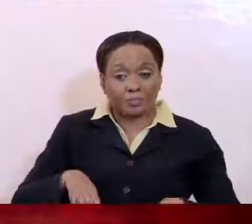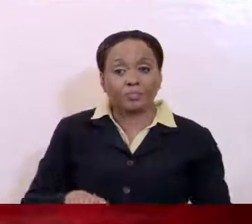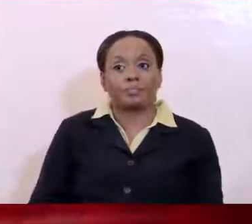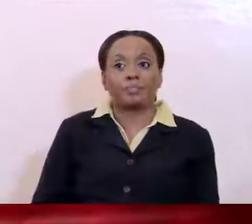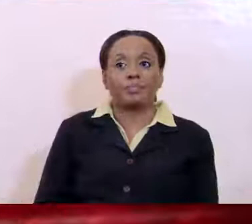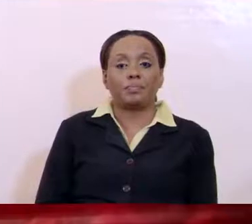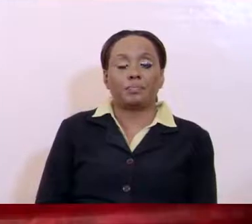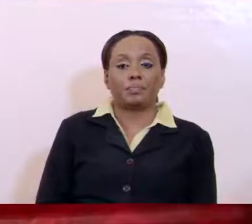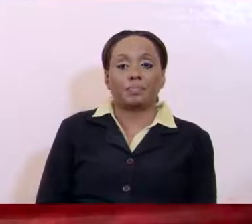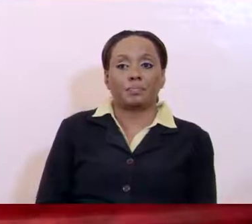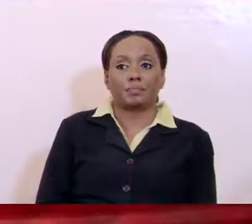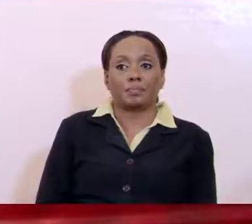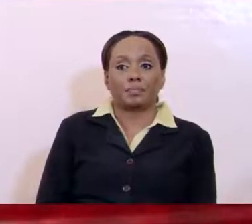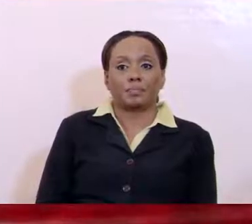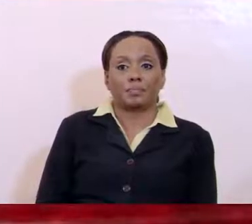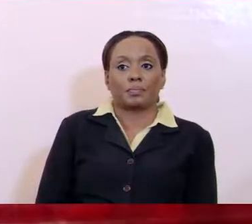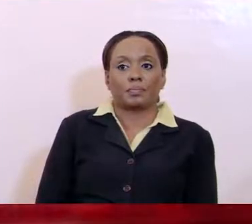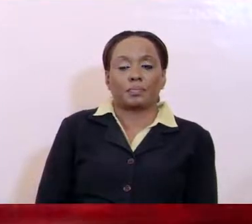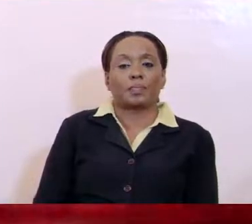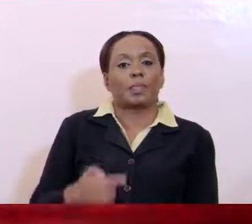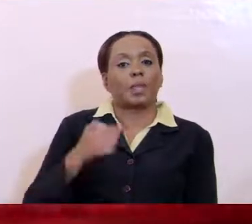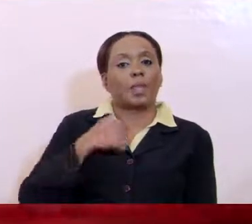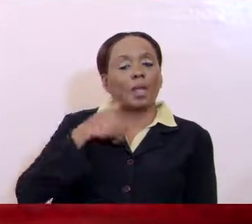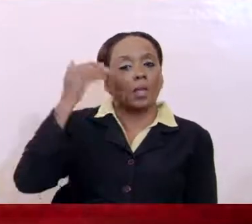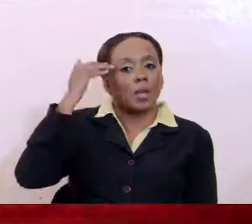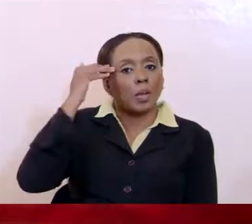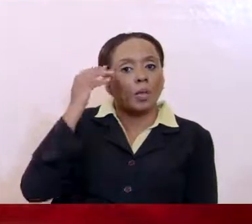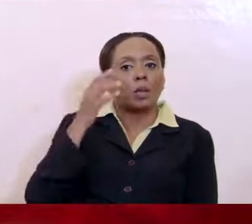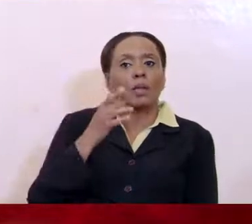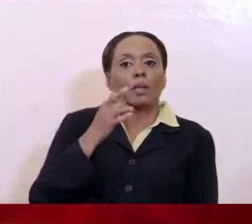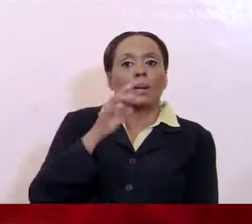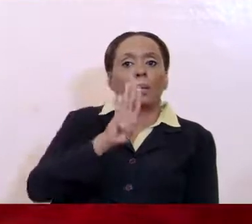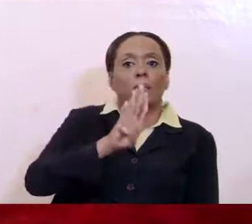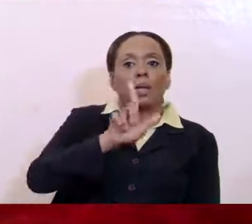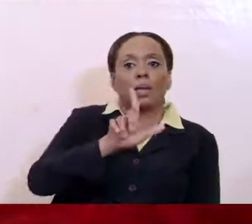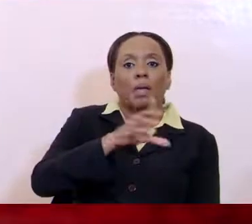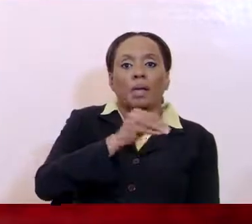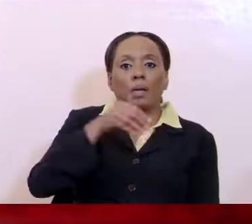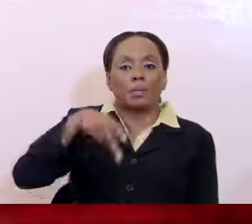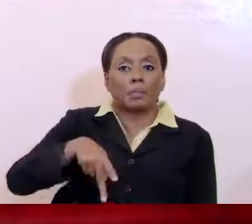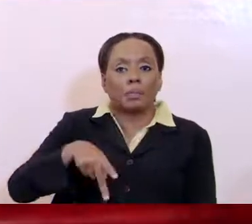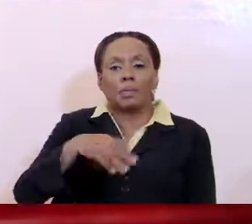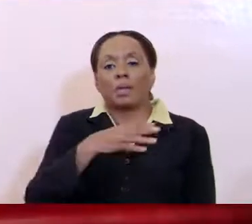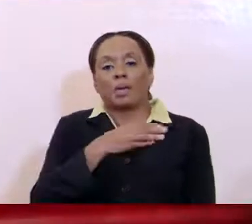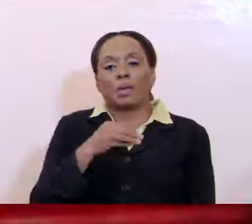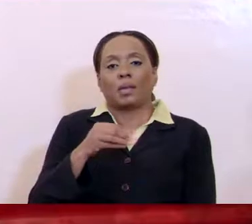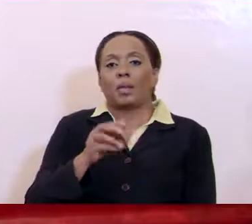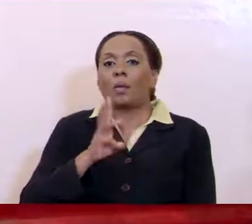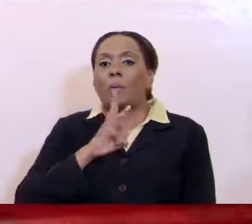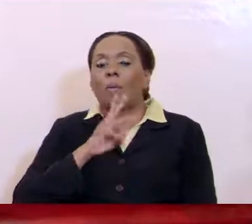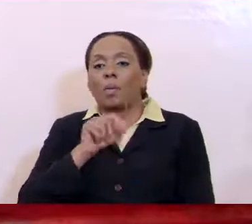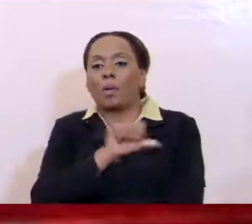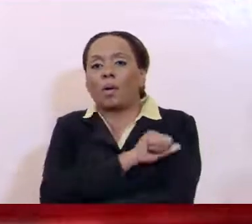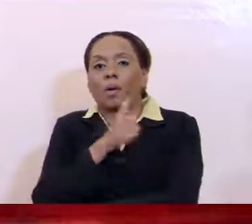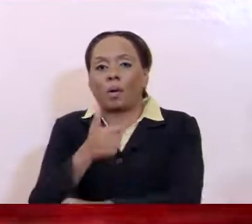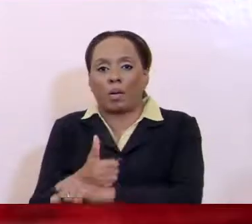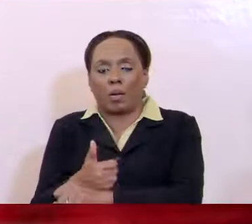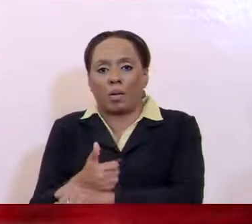saying I know that Light and Power and Water Authority follow the original directive from the Prime Minister